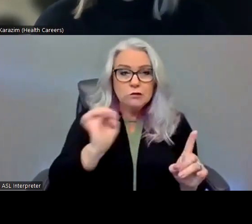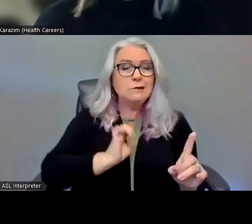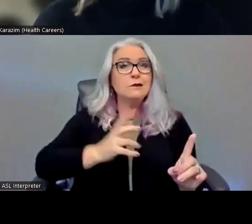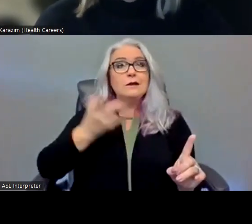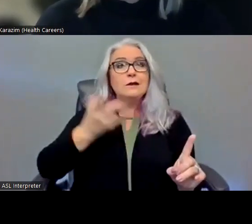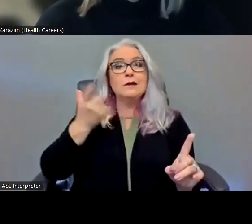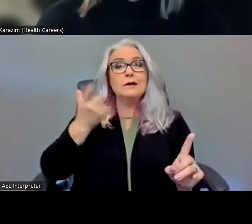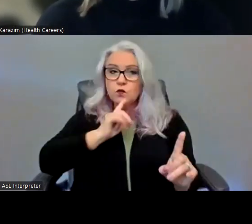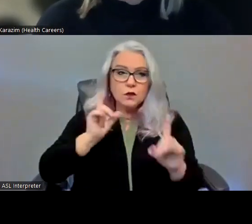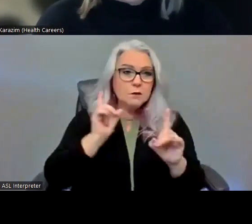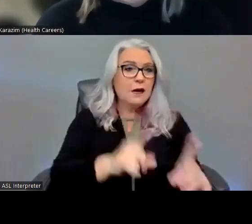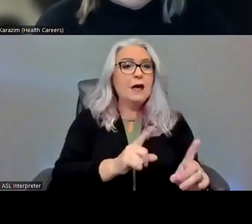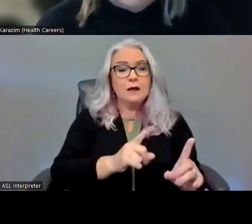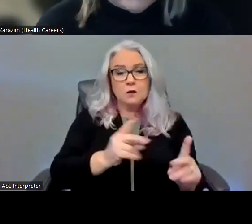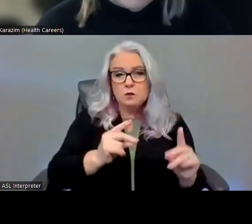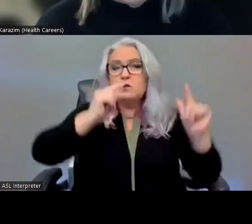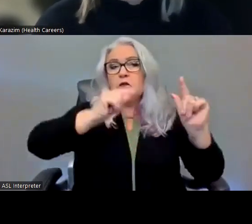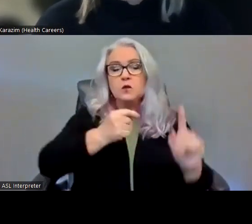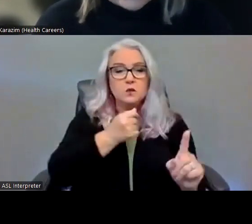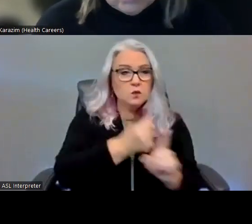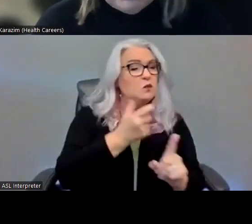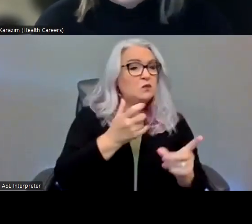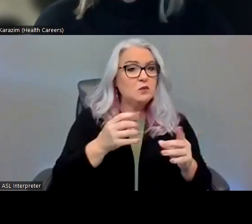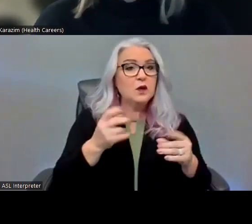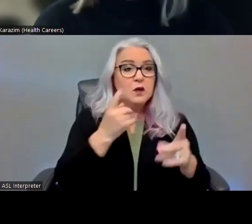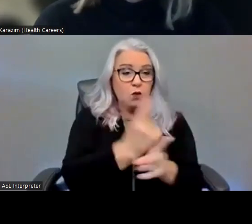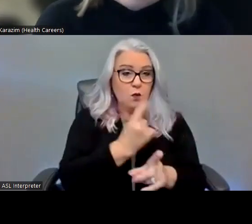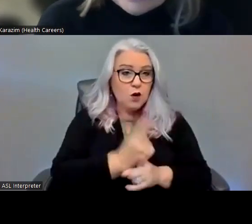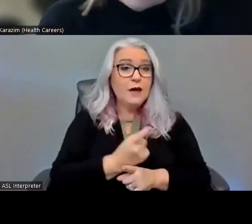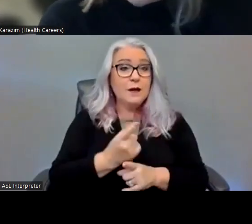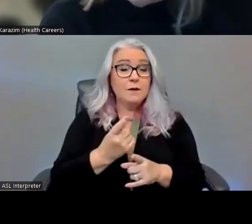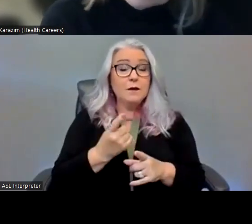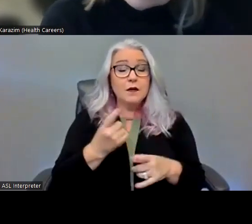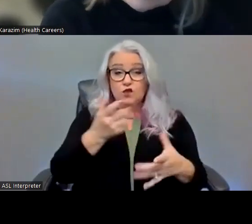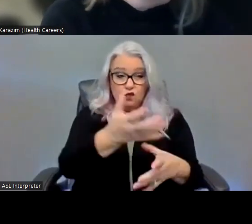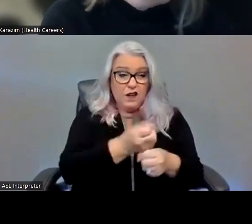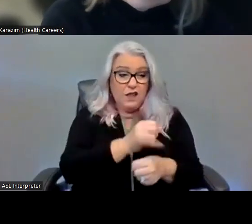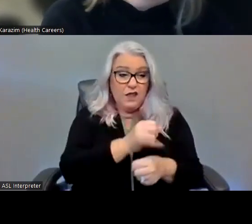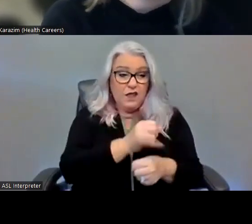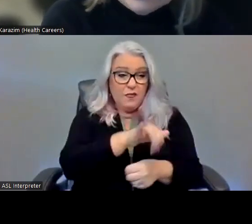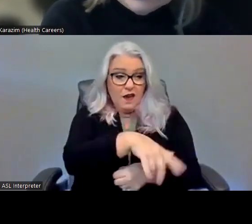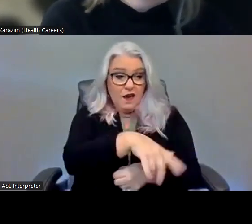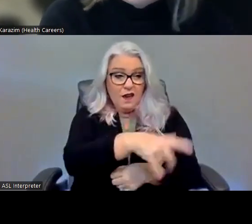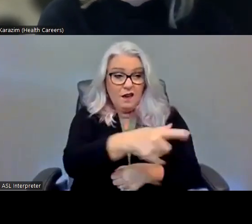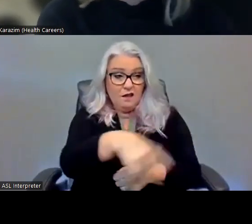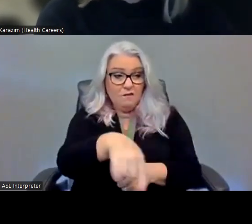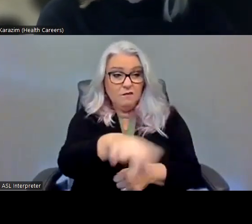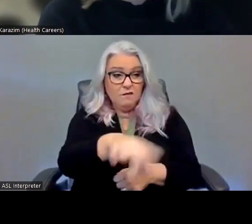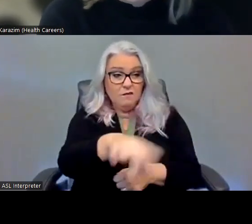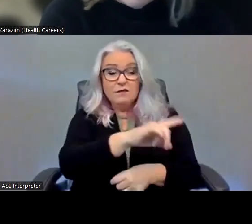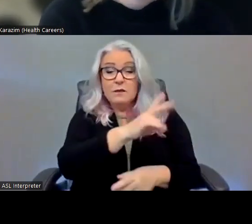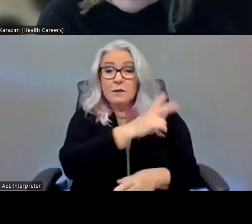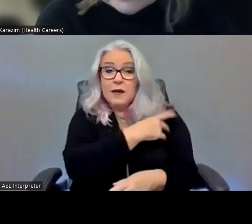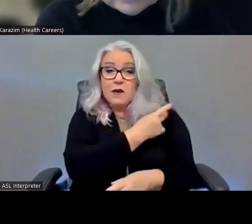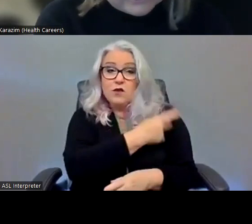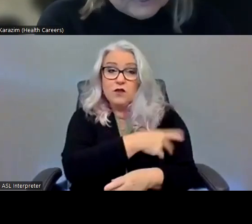appropriately based on their role to get that patient the assistance that they need. For